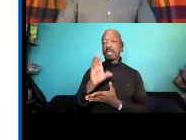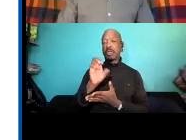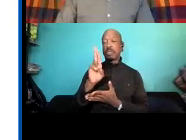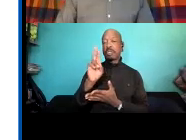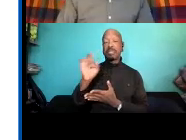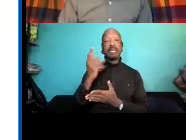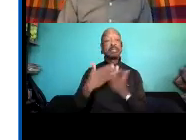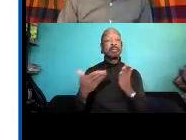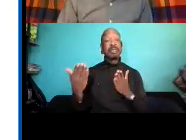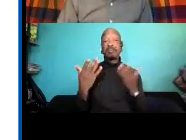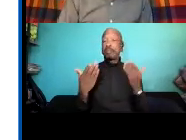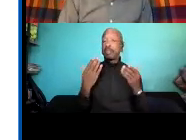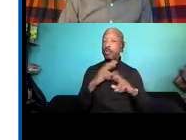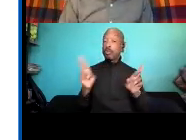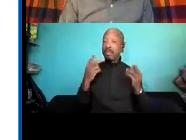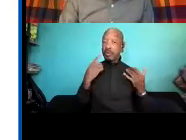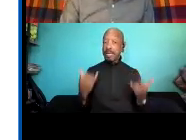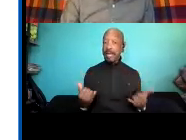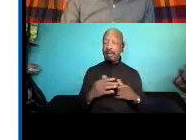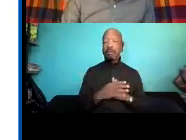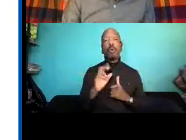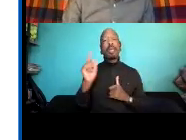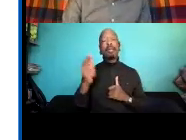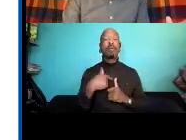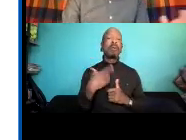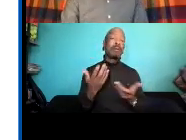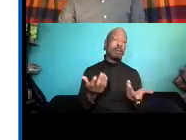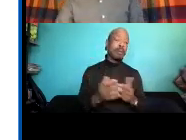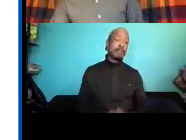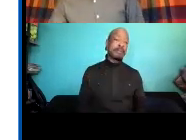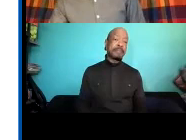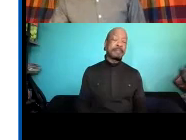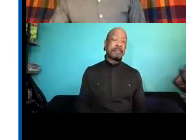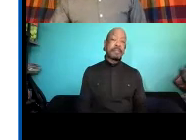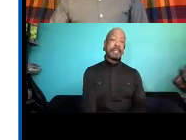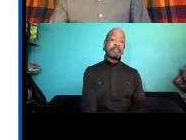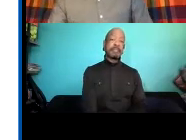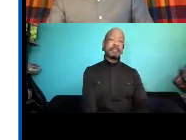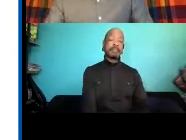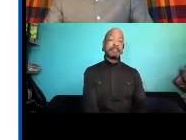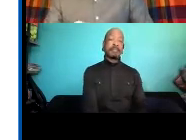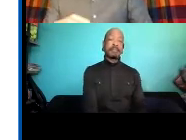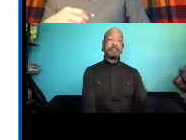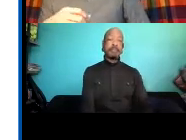ready to do, but some cooperatives maybe aren't.